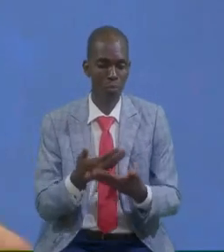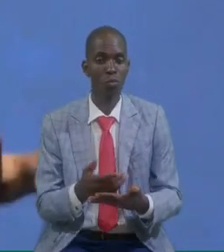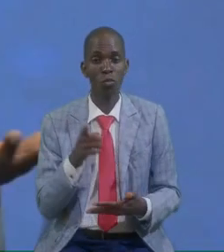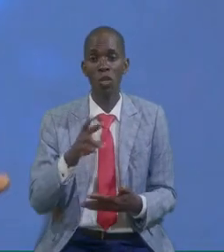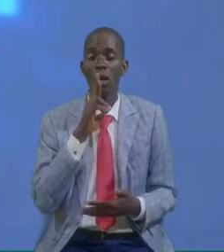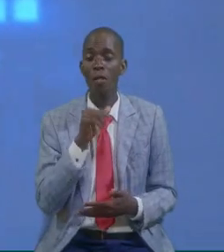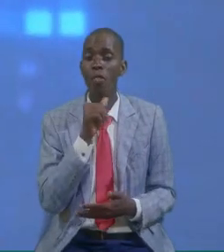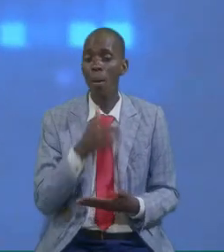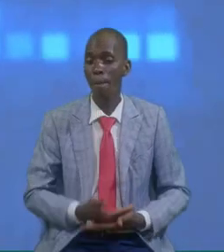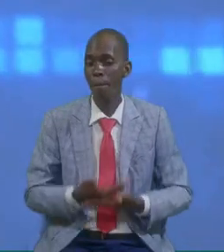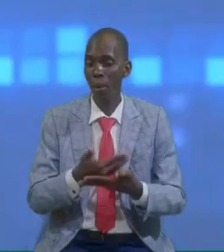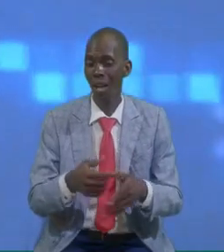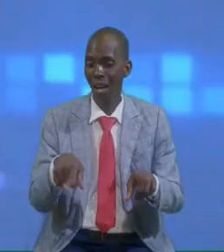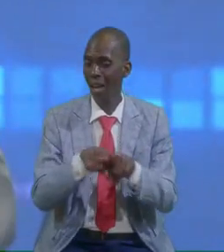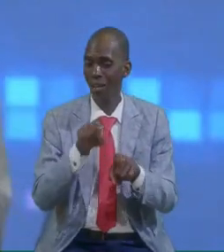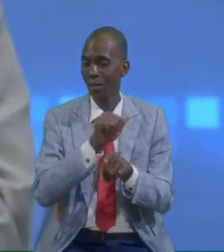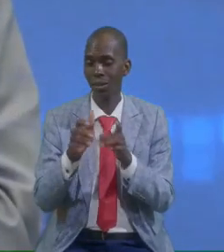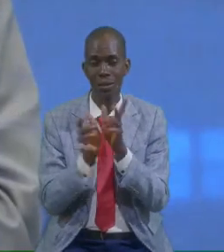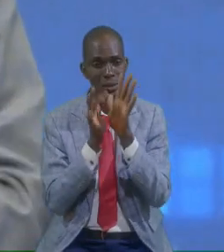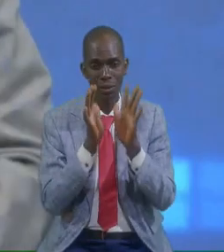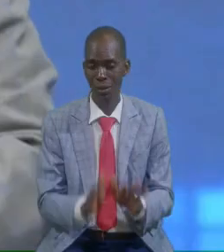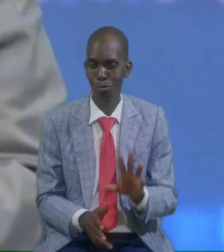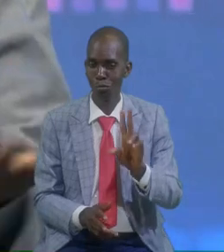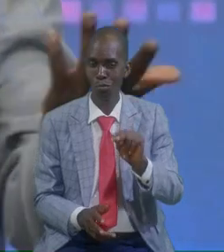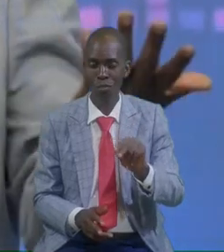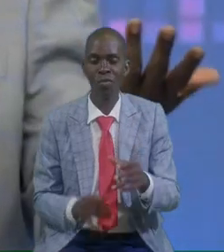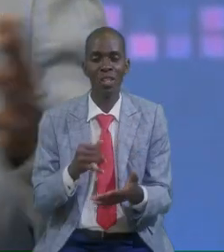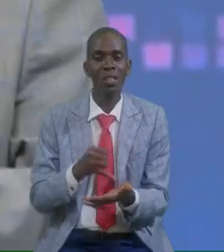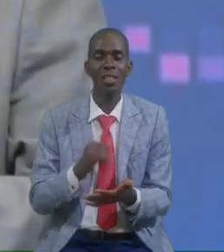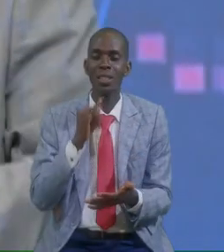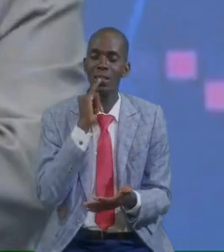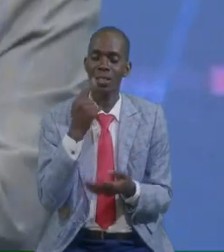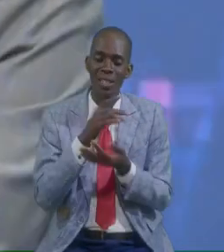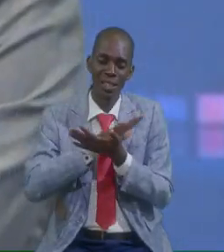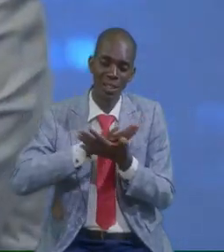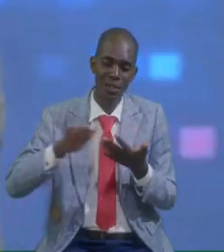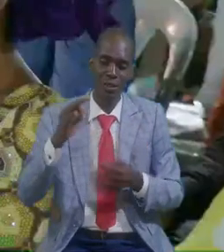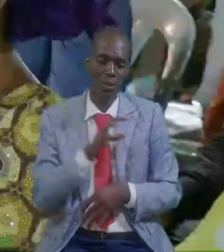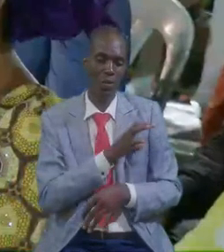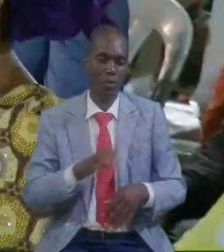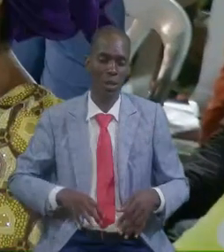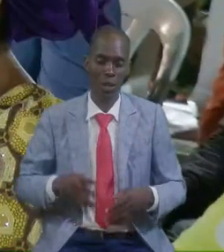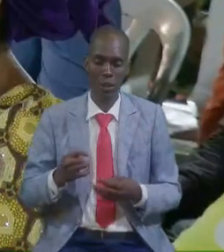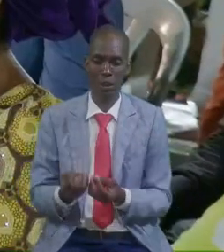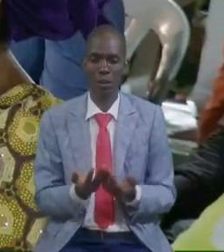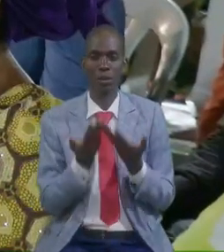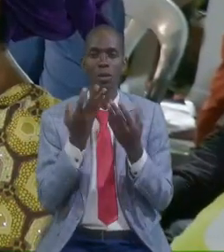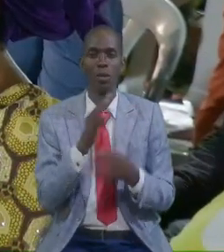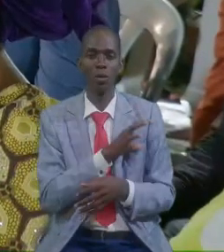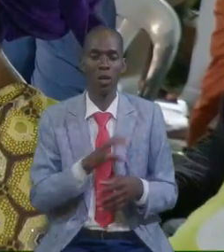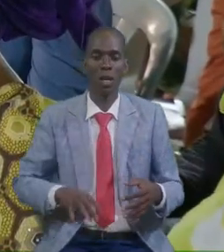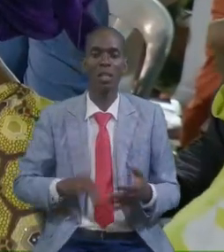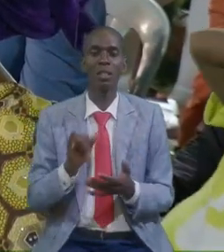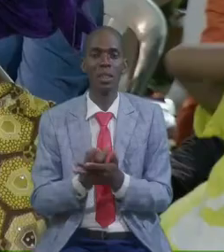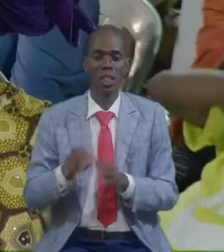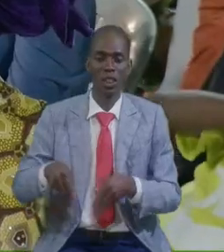is Christ, the propitiation of Christ, the mercy of Christ, that will grant you that